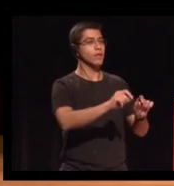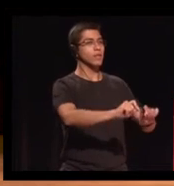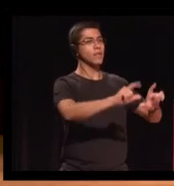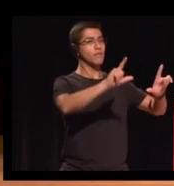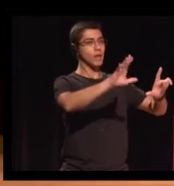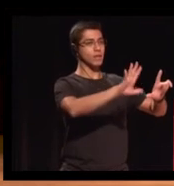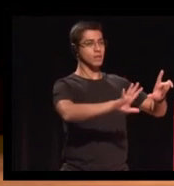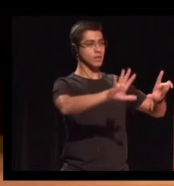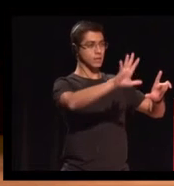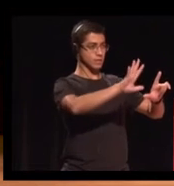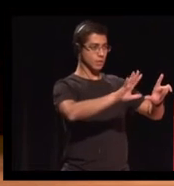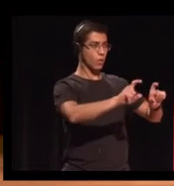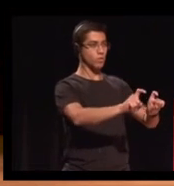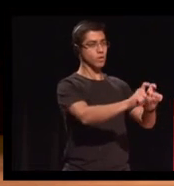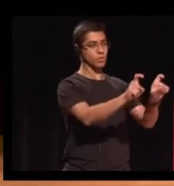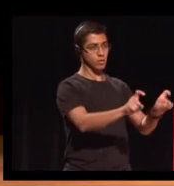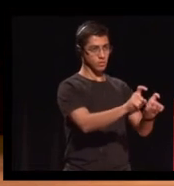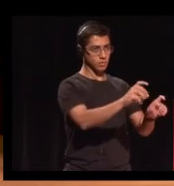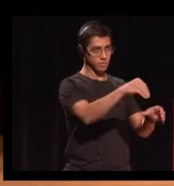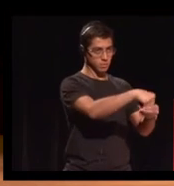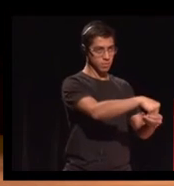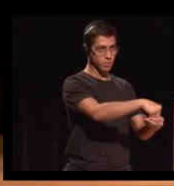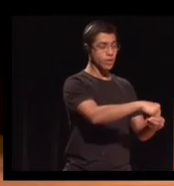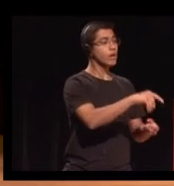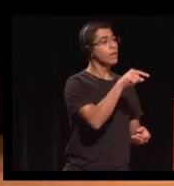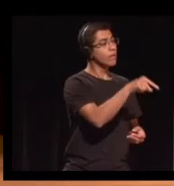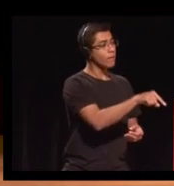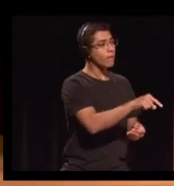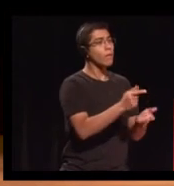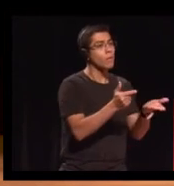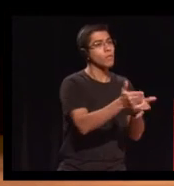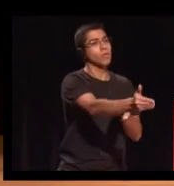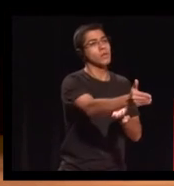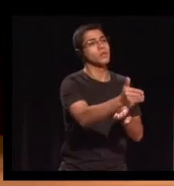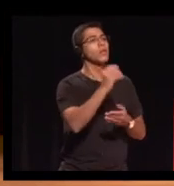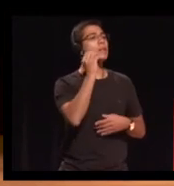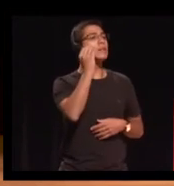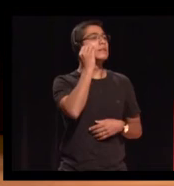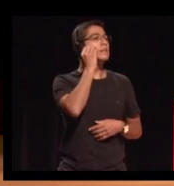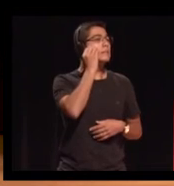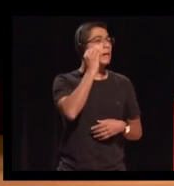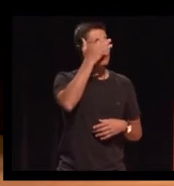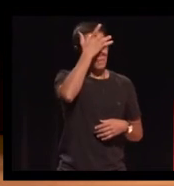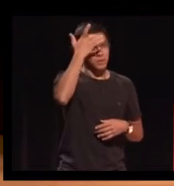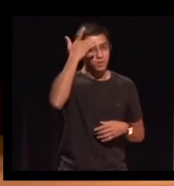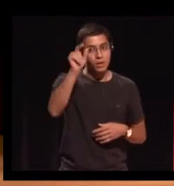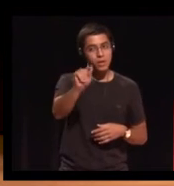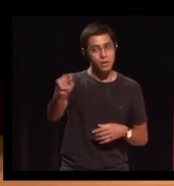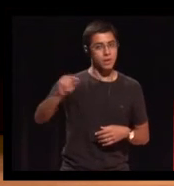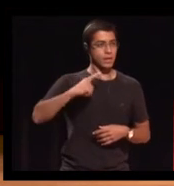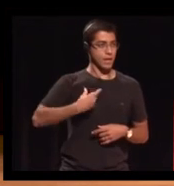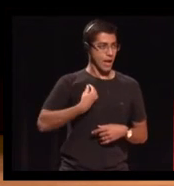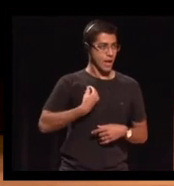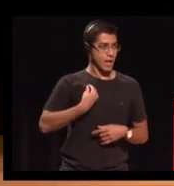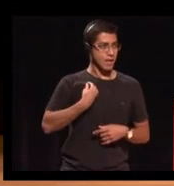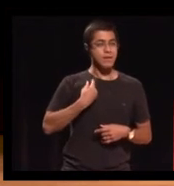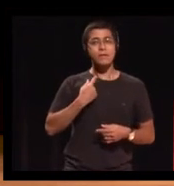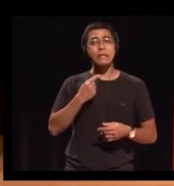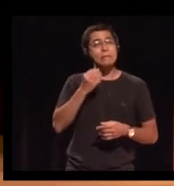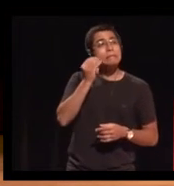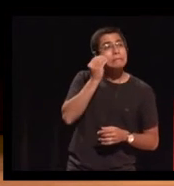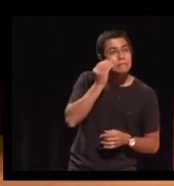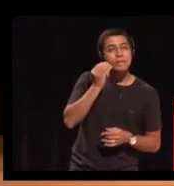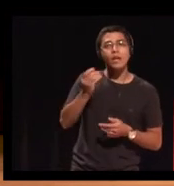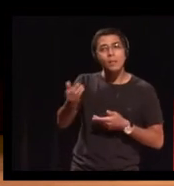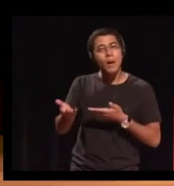they brought this to the lab and started experimenting with people and testing it with the people who were there. After that, they ran a successful Kickstarter